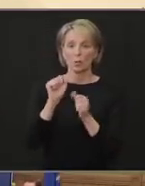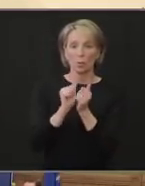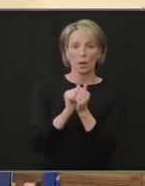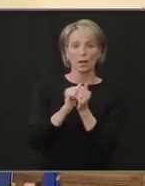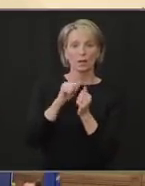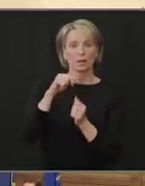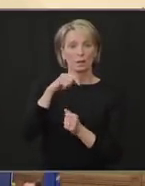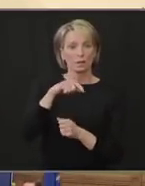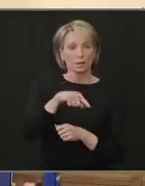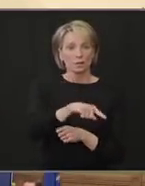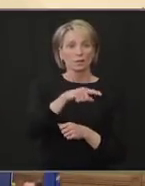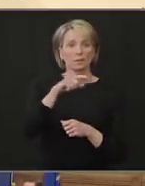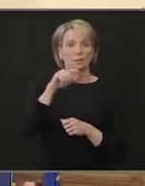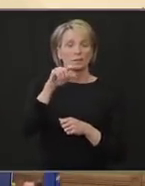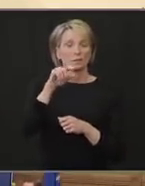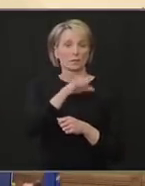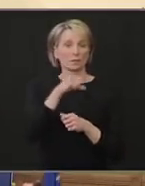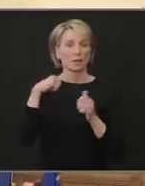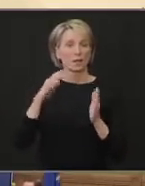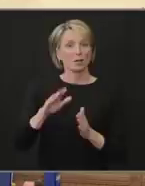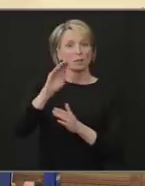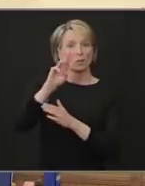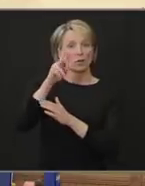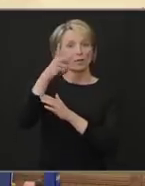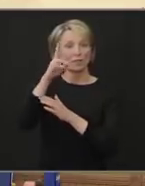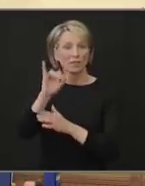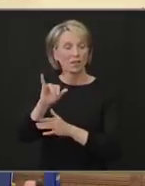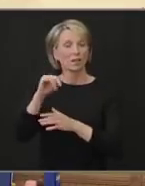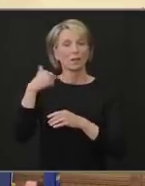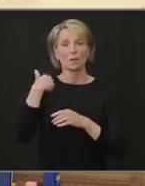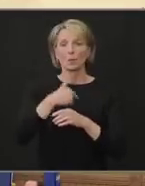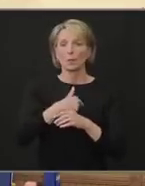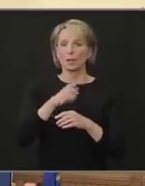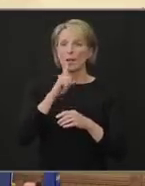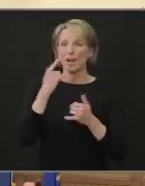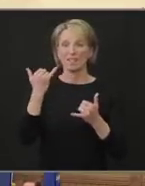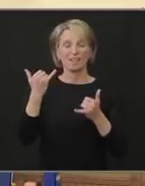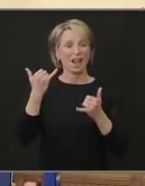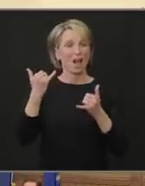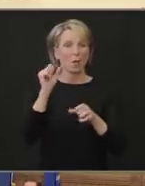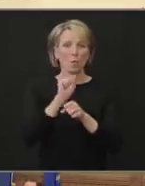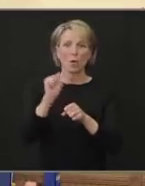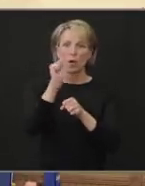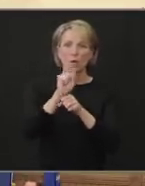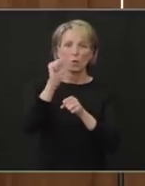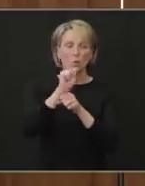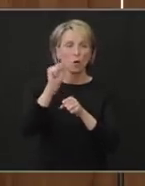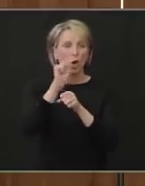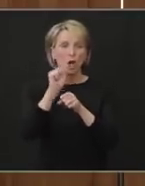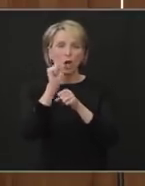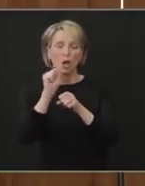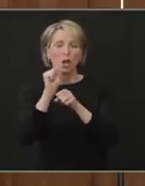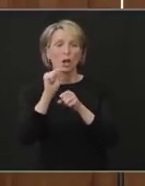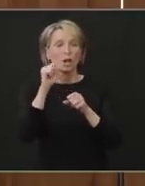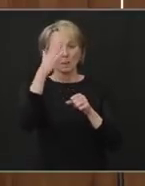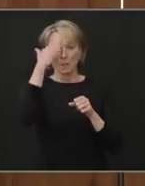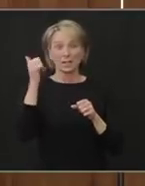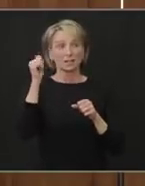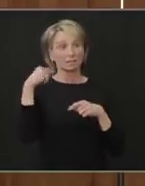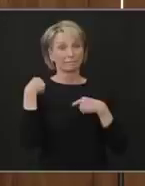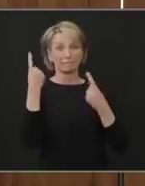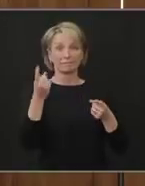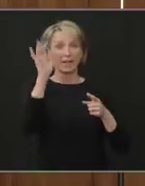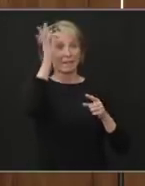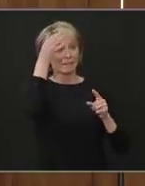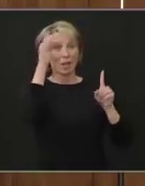national leader, really at the forefront of states filling the gap that the federal government has left and